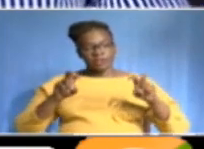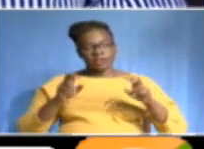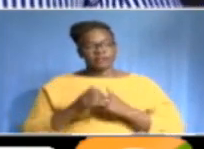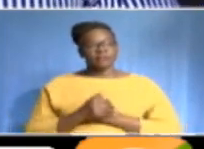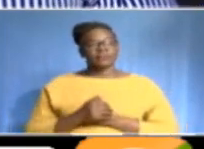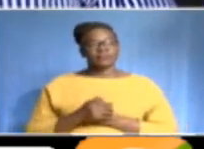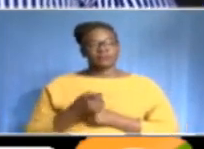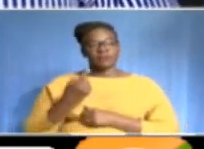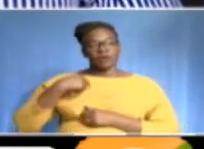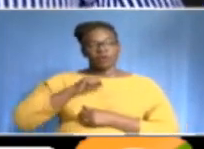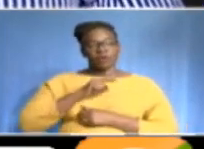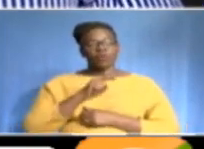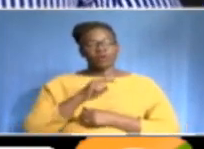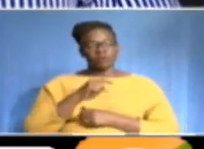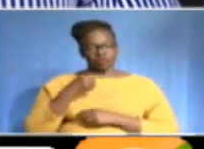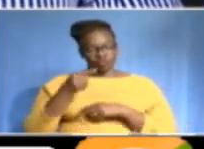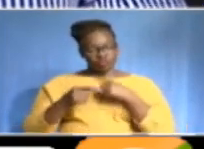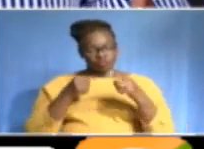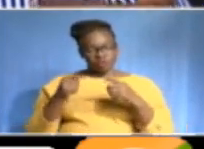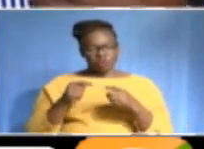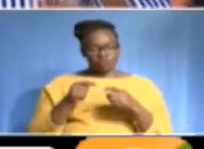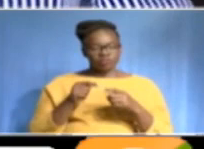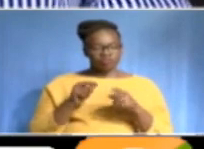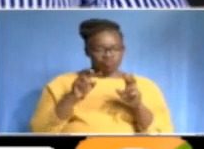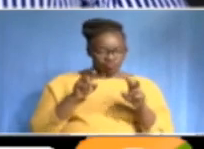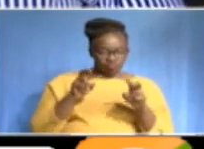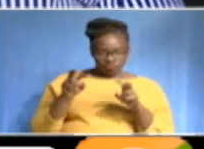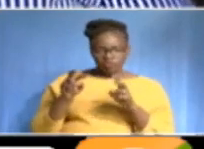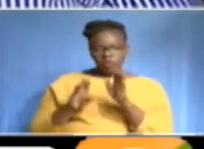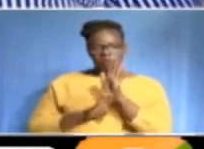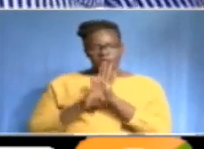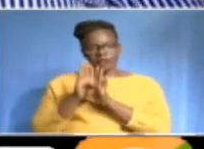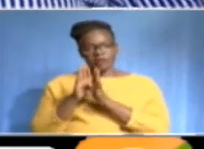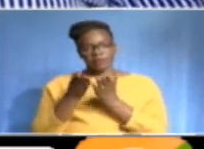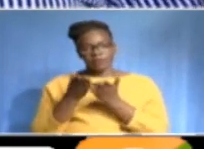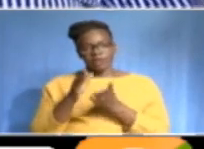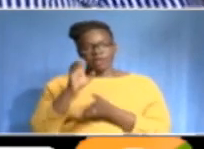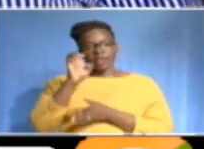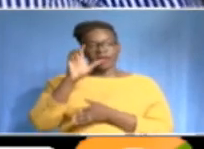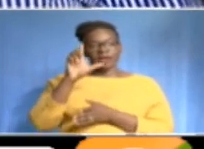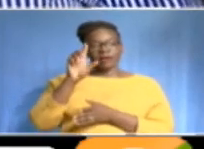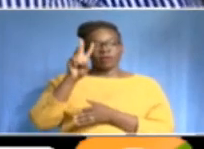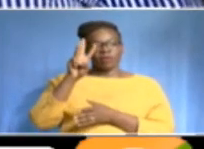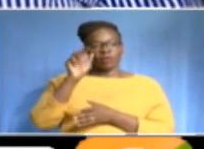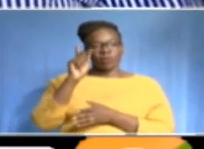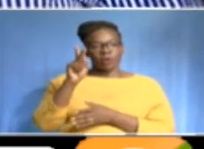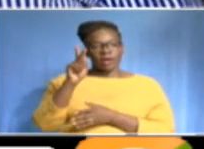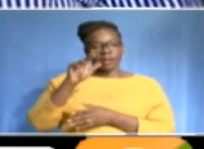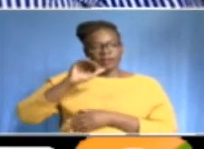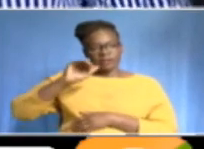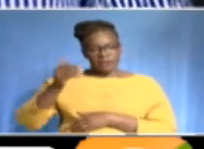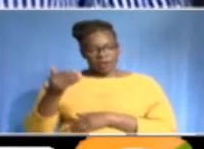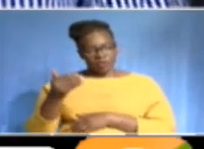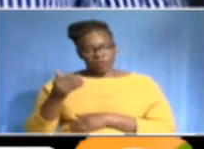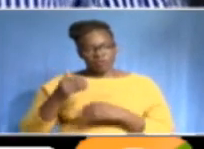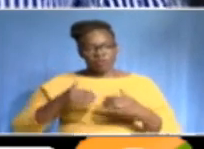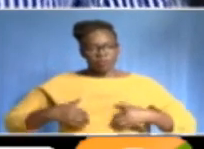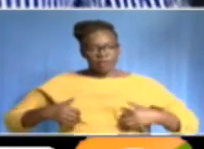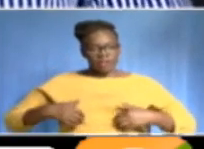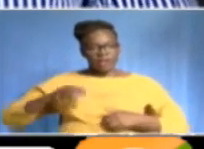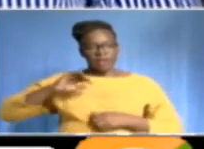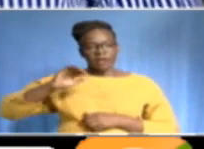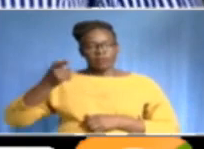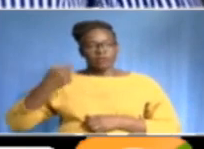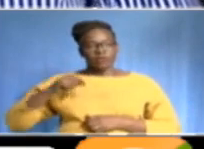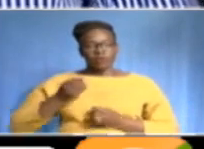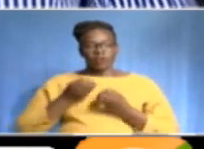be keeping our ears on the ground and on developments here in Elwak town of Mandera County, and we'll be coming to you with the full